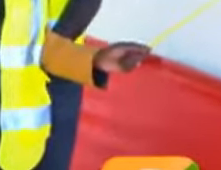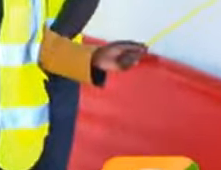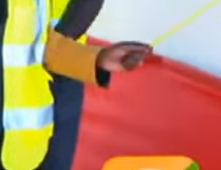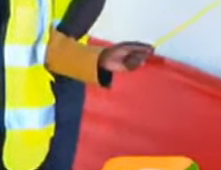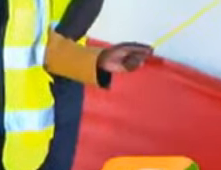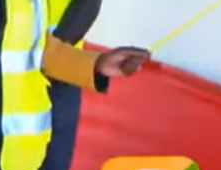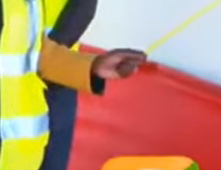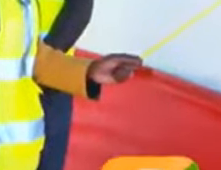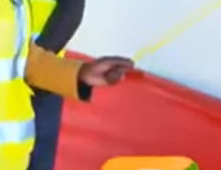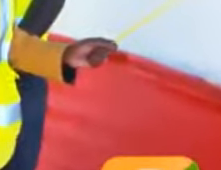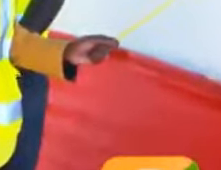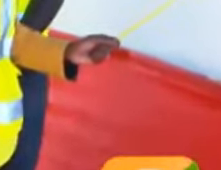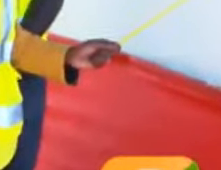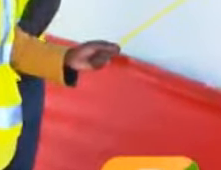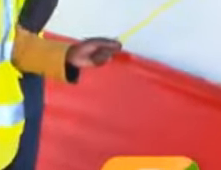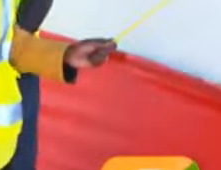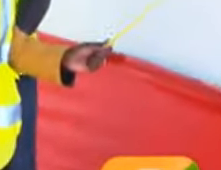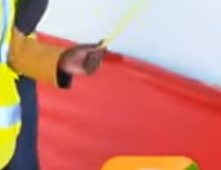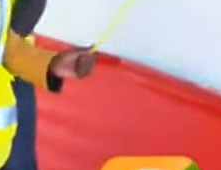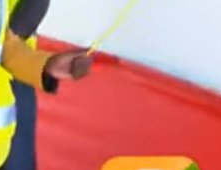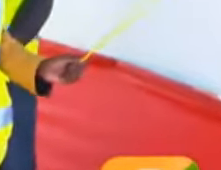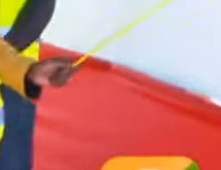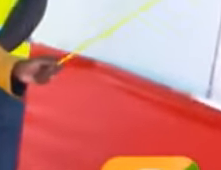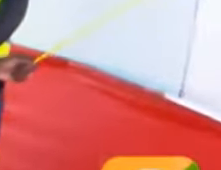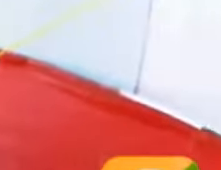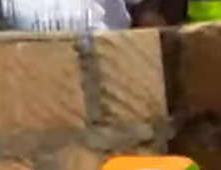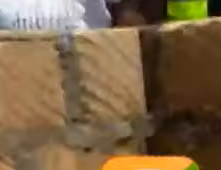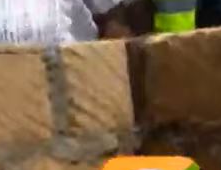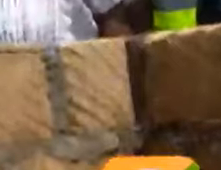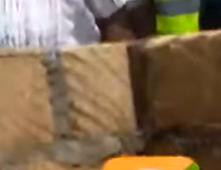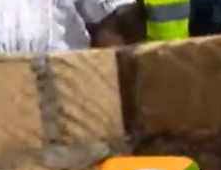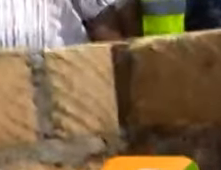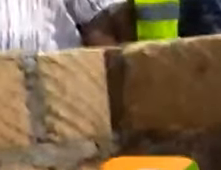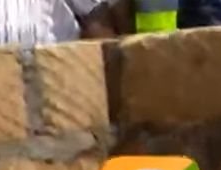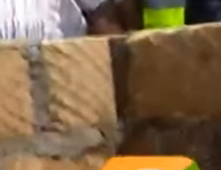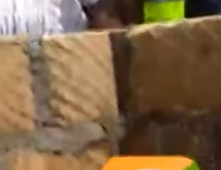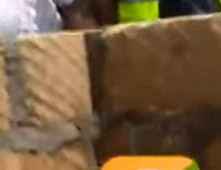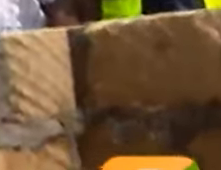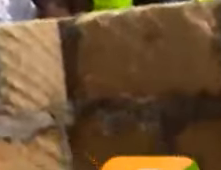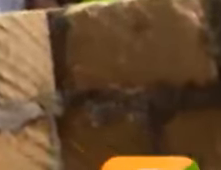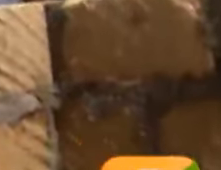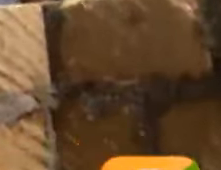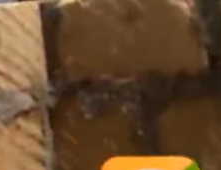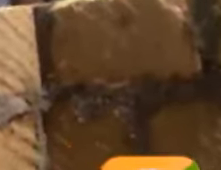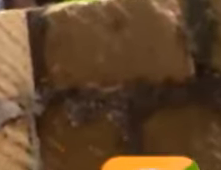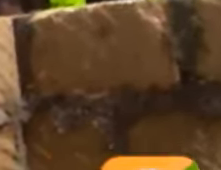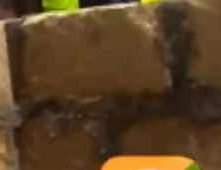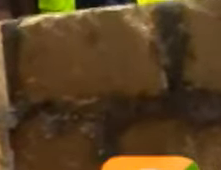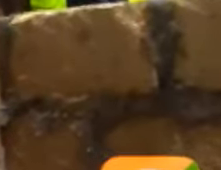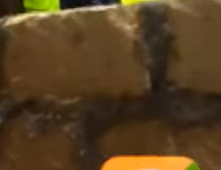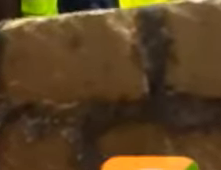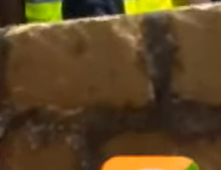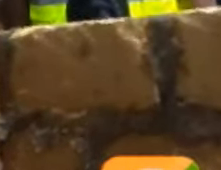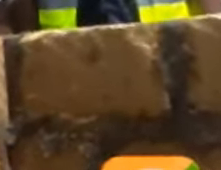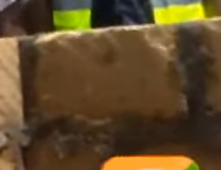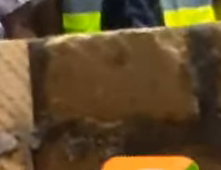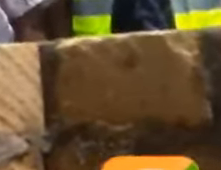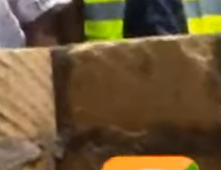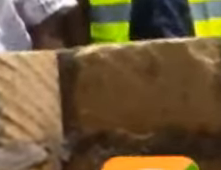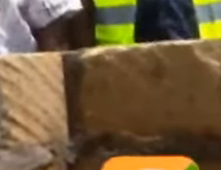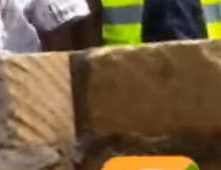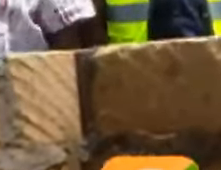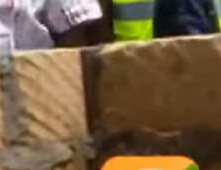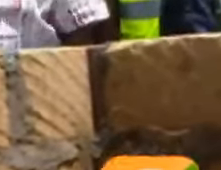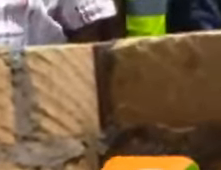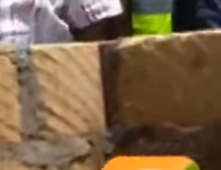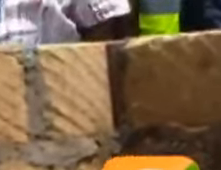And despite the court seemingly slowing down the wheels of the affordable housing program, the president was unrelenting in his quest to push on